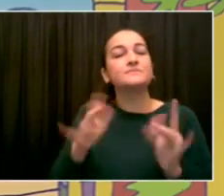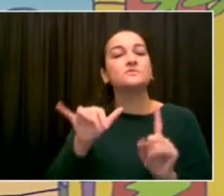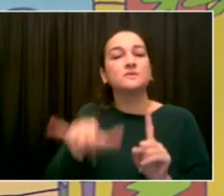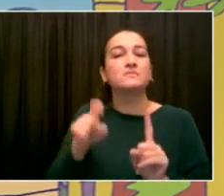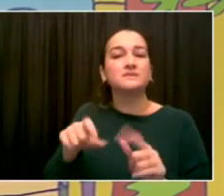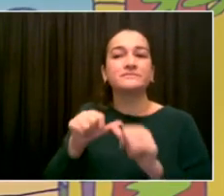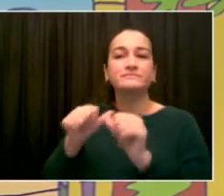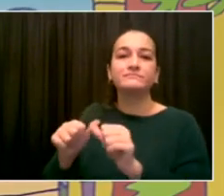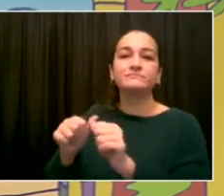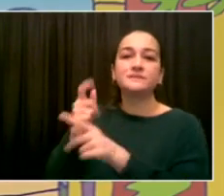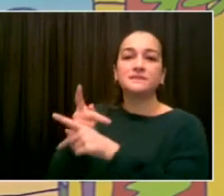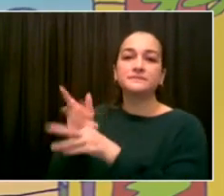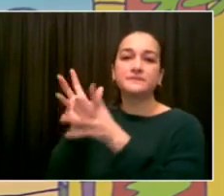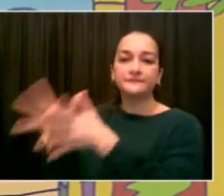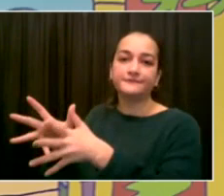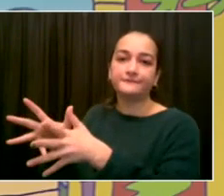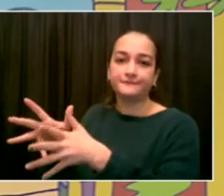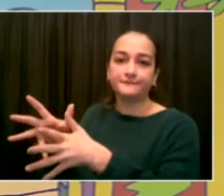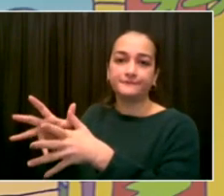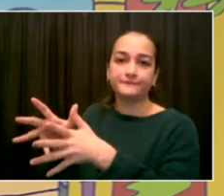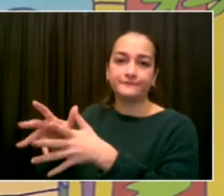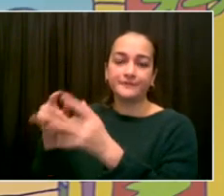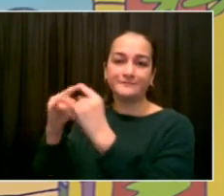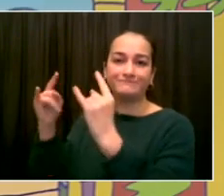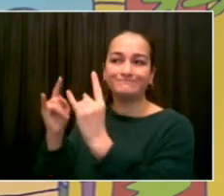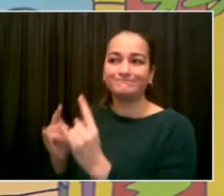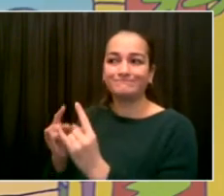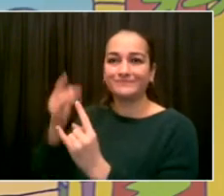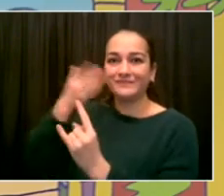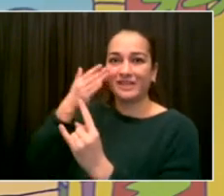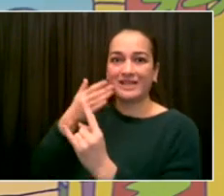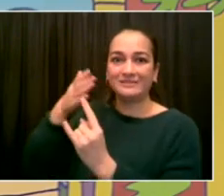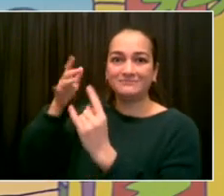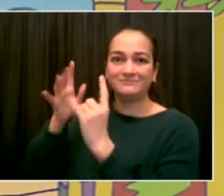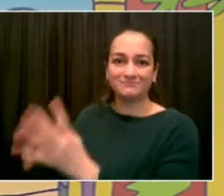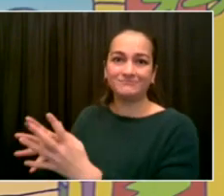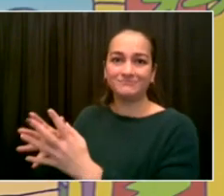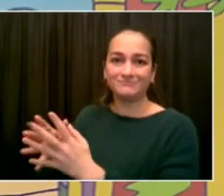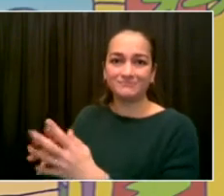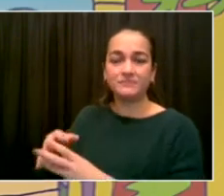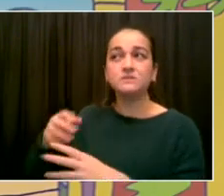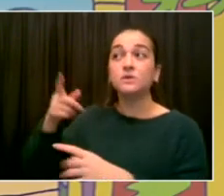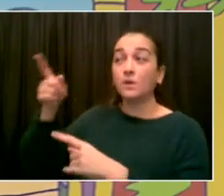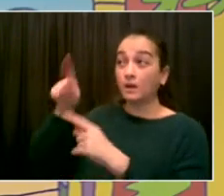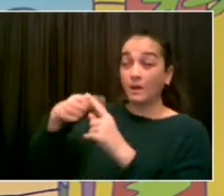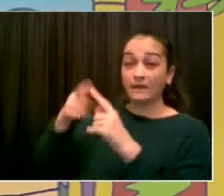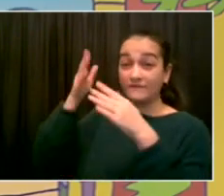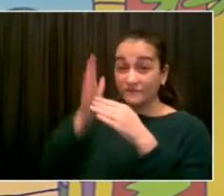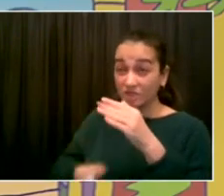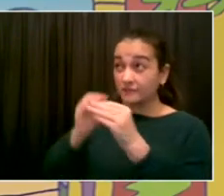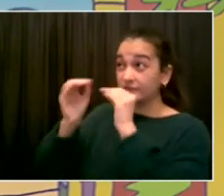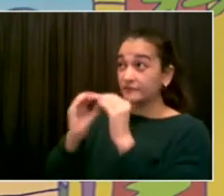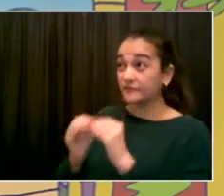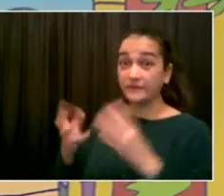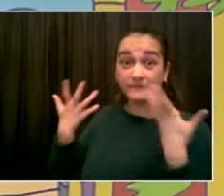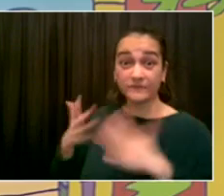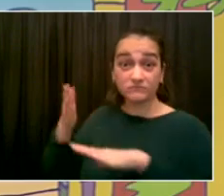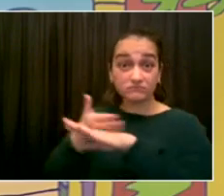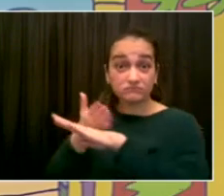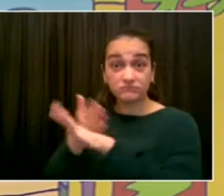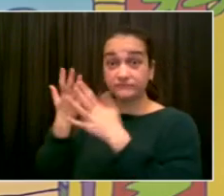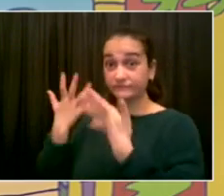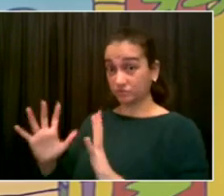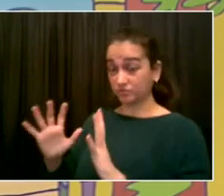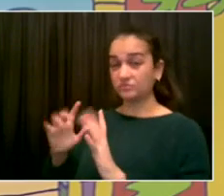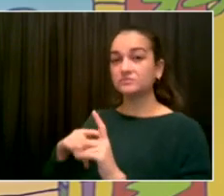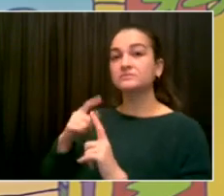a scaffold or a shed that lingers after the work is done on the facade. That's a problem. So we now are working